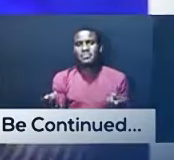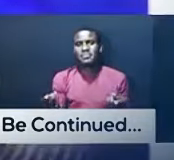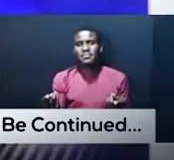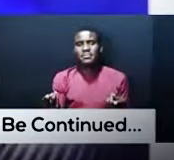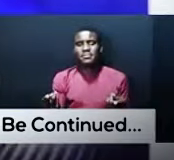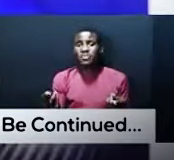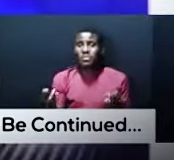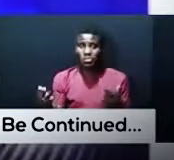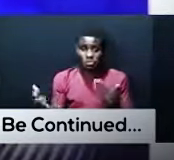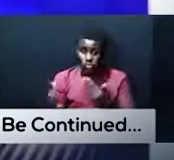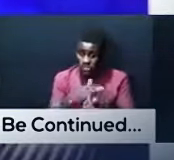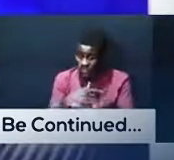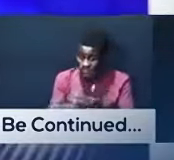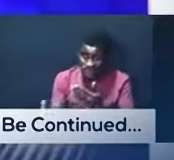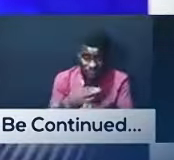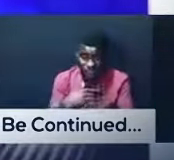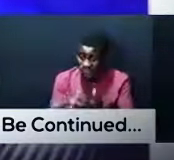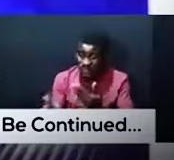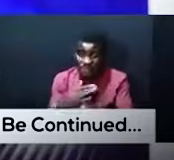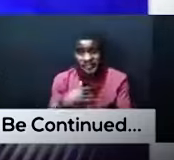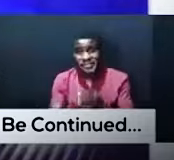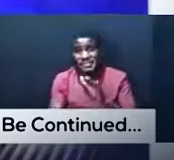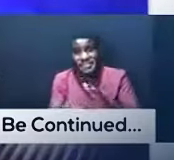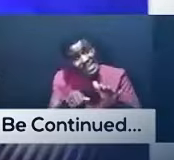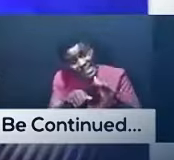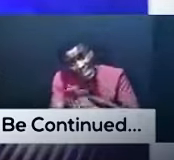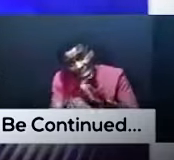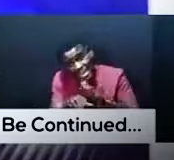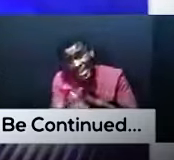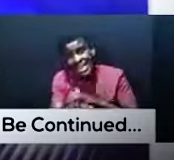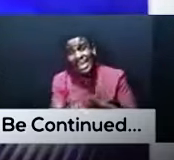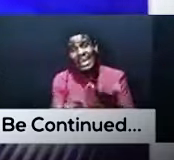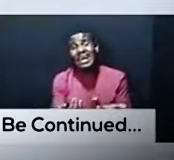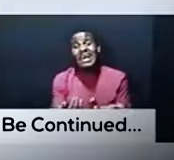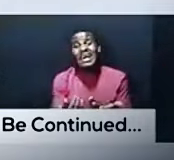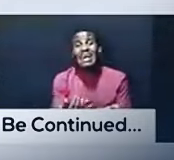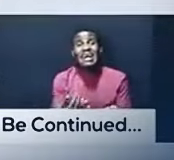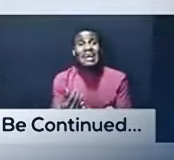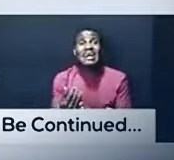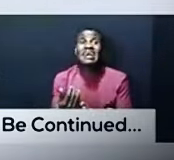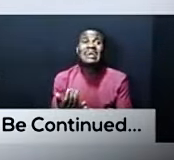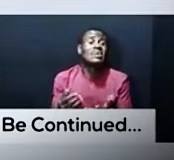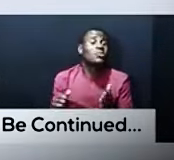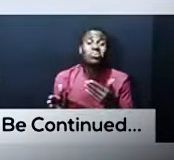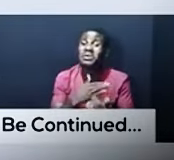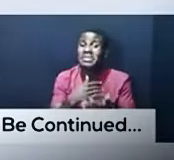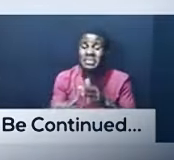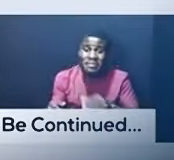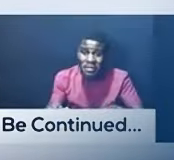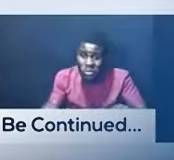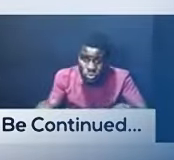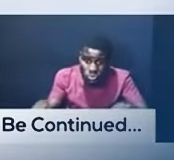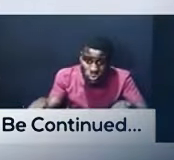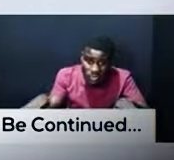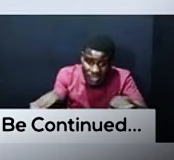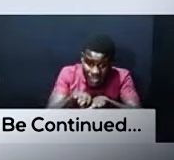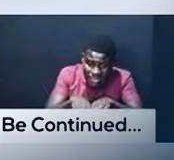whatever is concealed is meant to be brought out into the open.